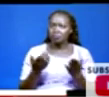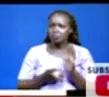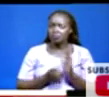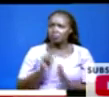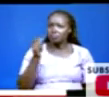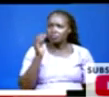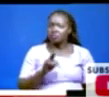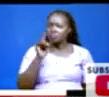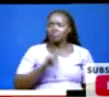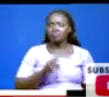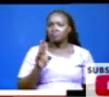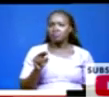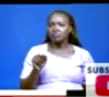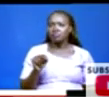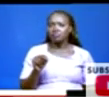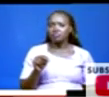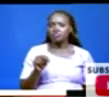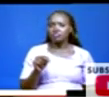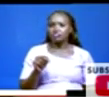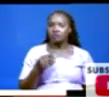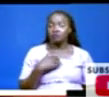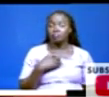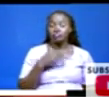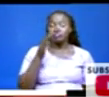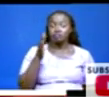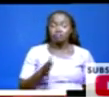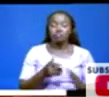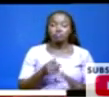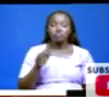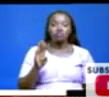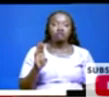we have a person from Belgium who came and won.